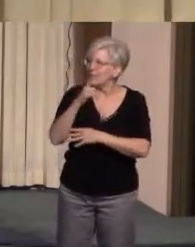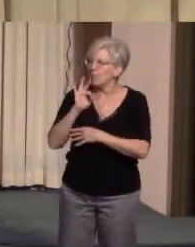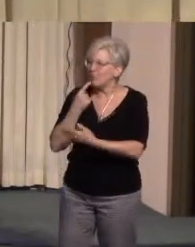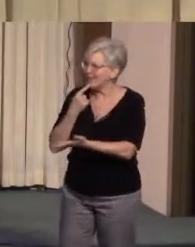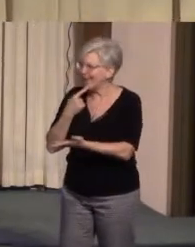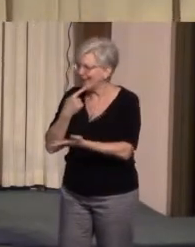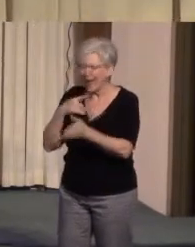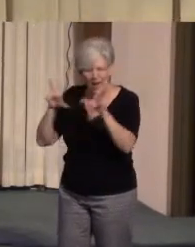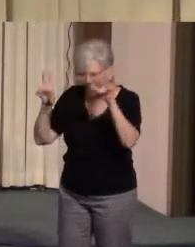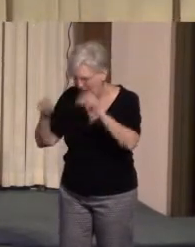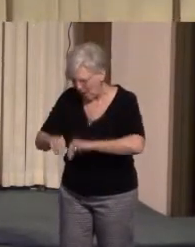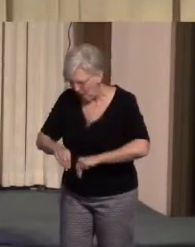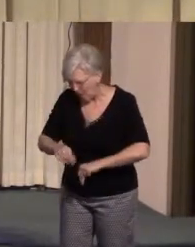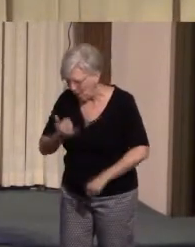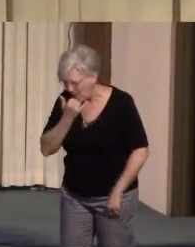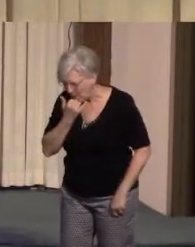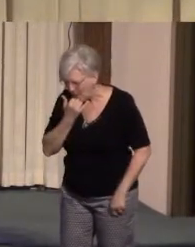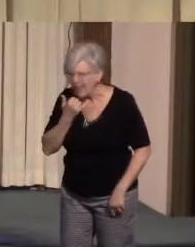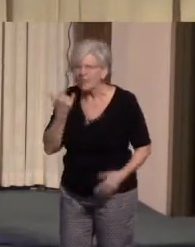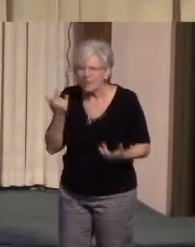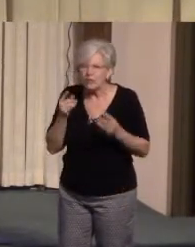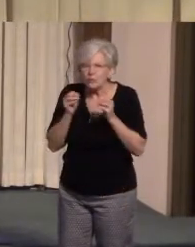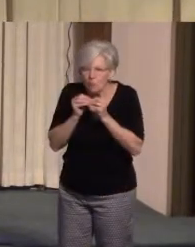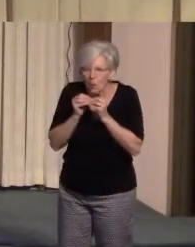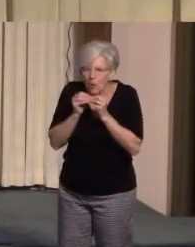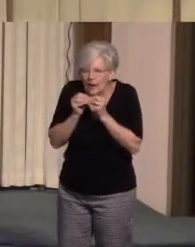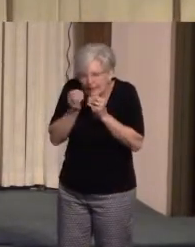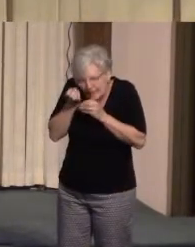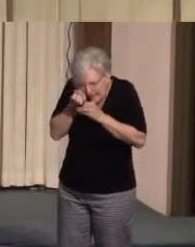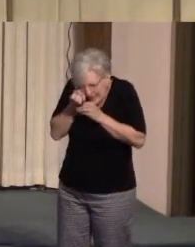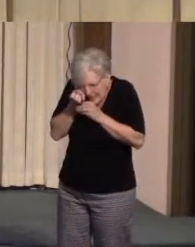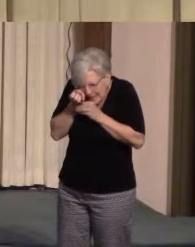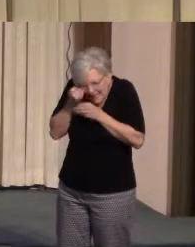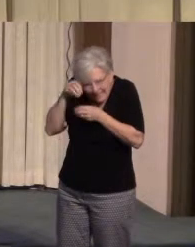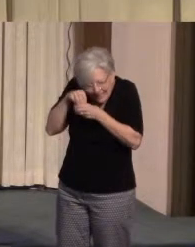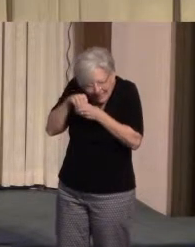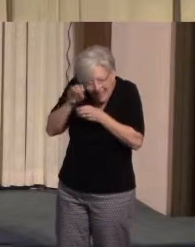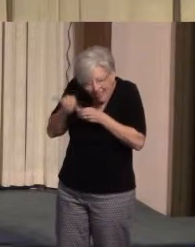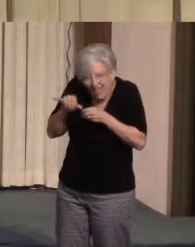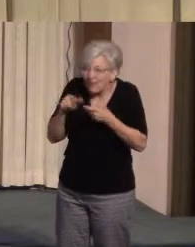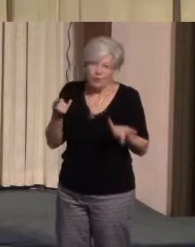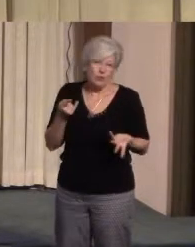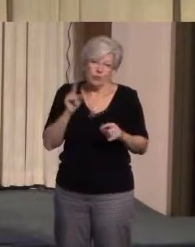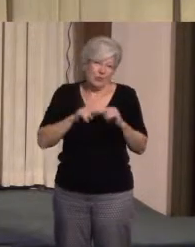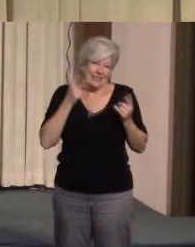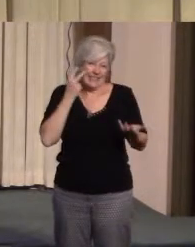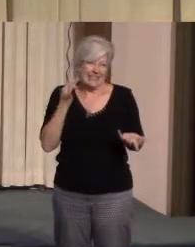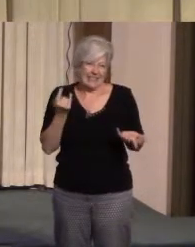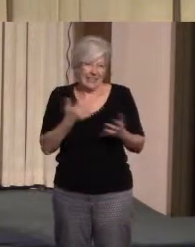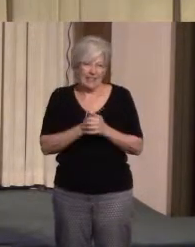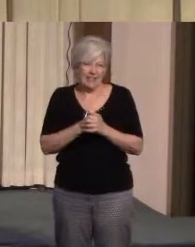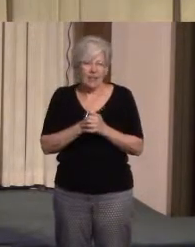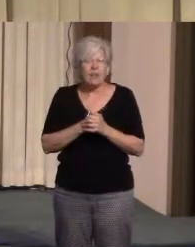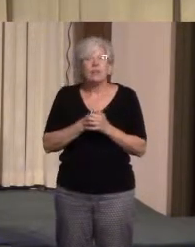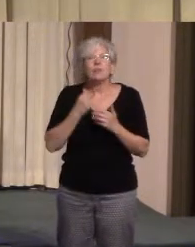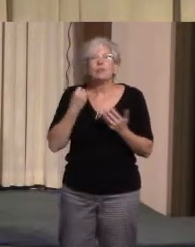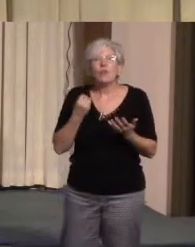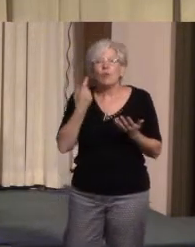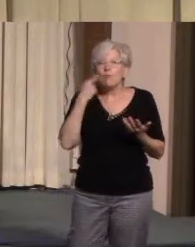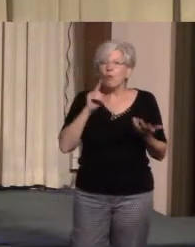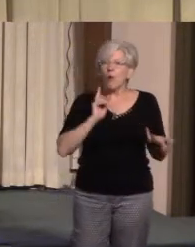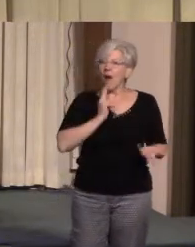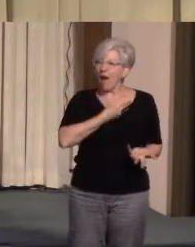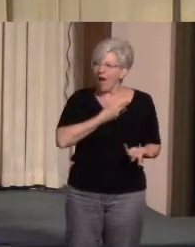is going to say, no, there's about 18 other little things inside that thing. You just couldn't see them yet. Right? So